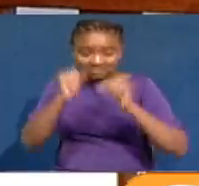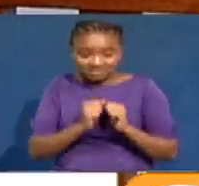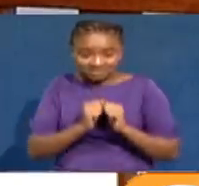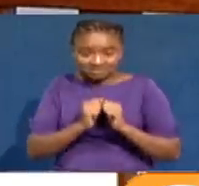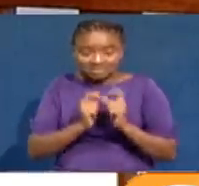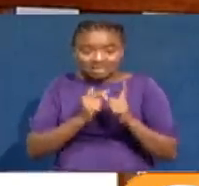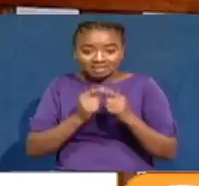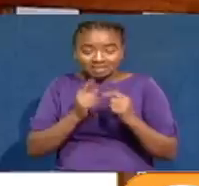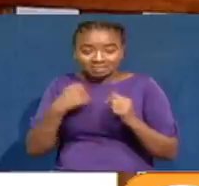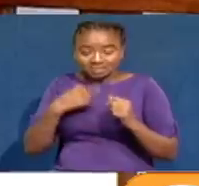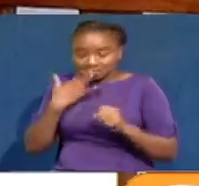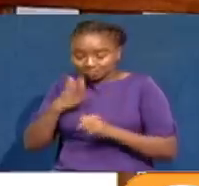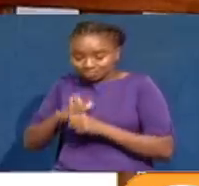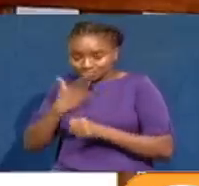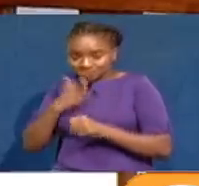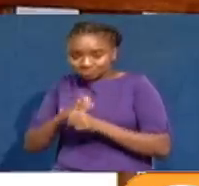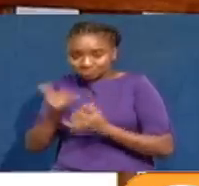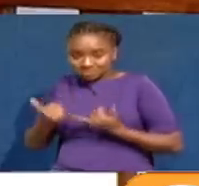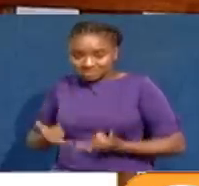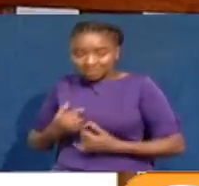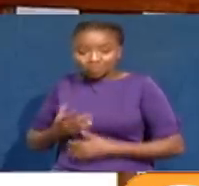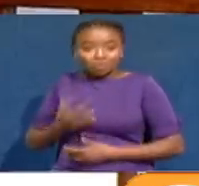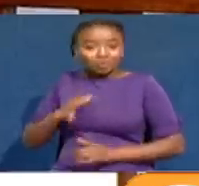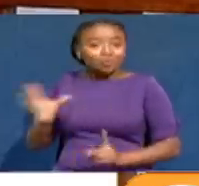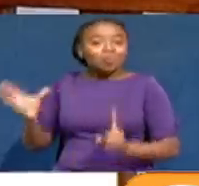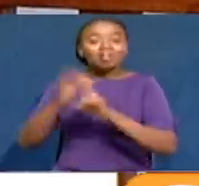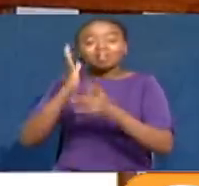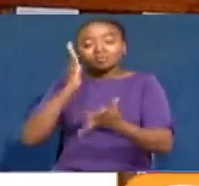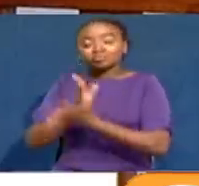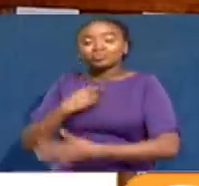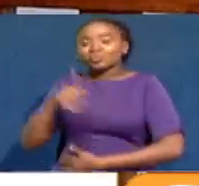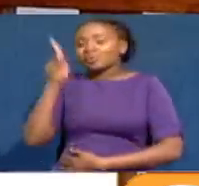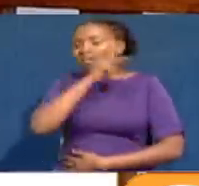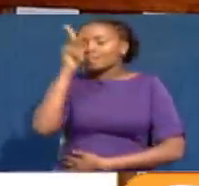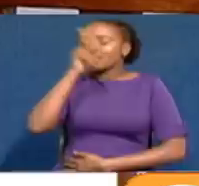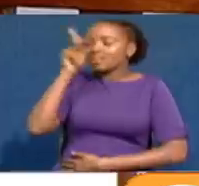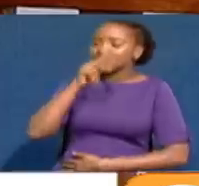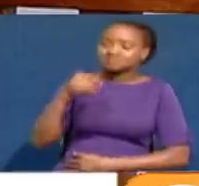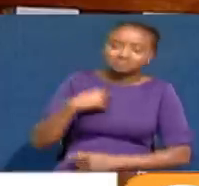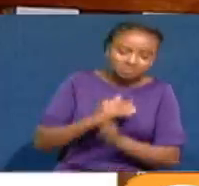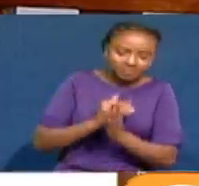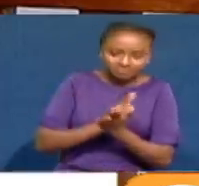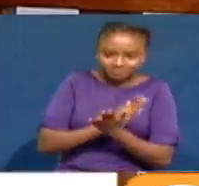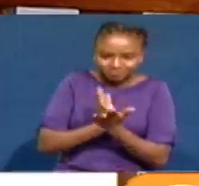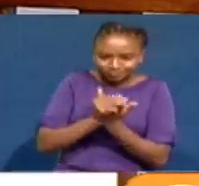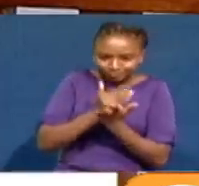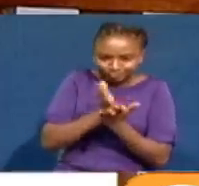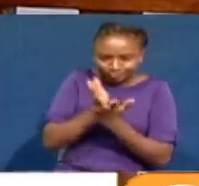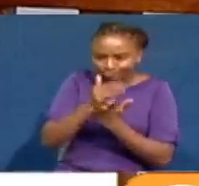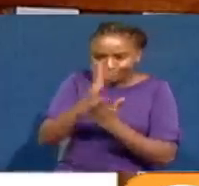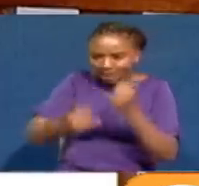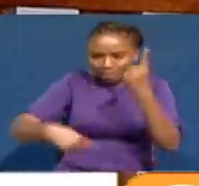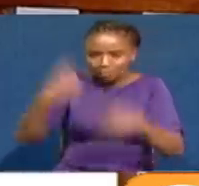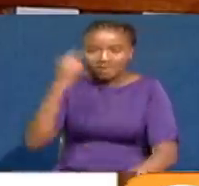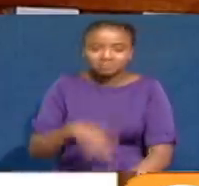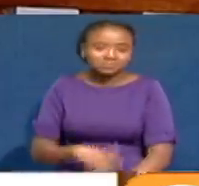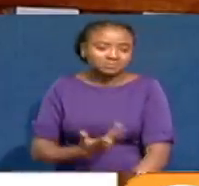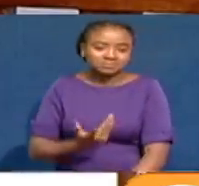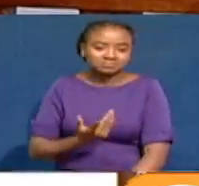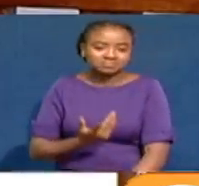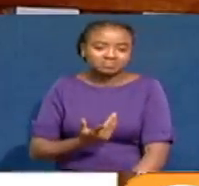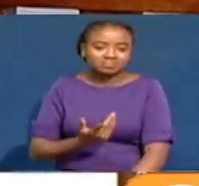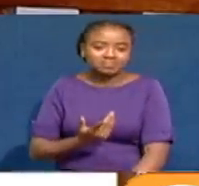How will you achieve what you are talking about? Yes, you have shouted your way, you have conned your way into leadership. You are calling other matapeli, but this is the